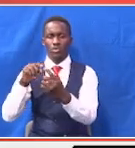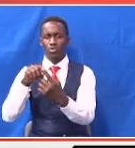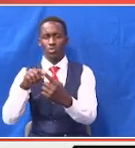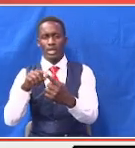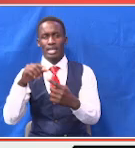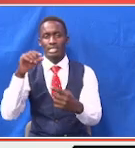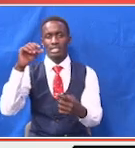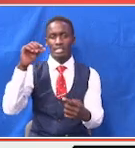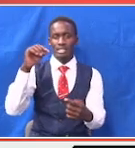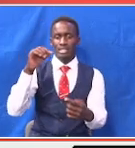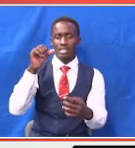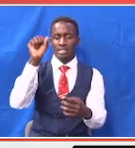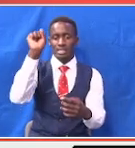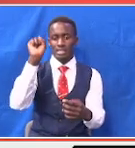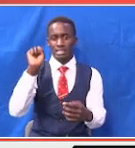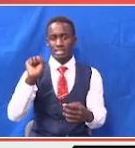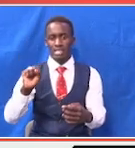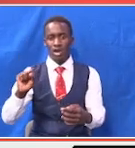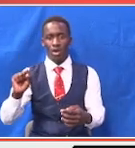South Korea is. All right. That's